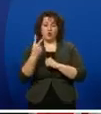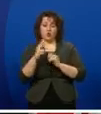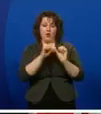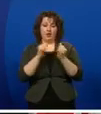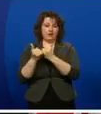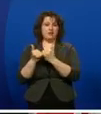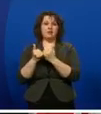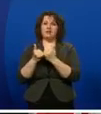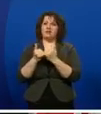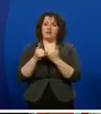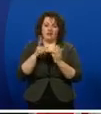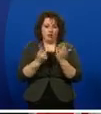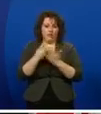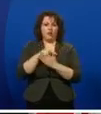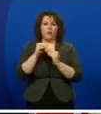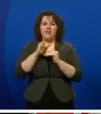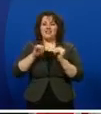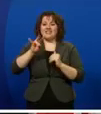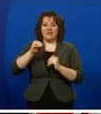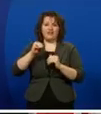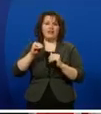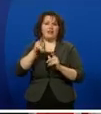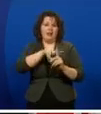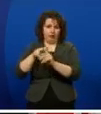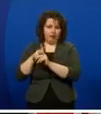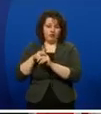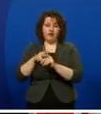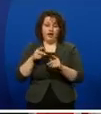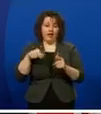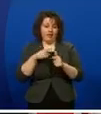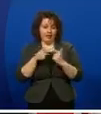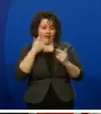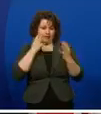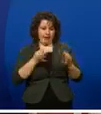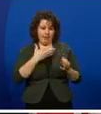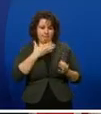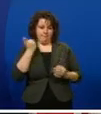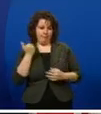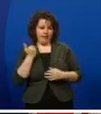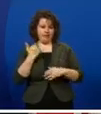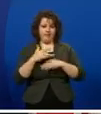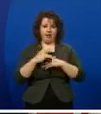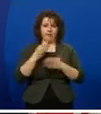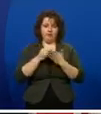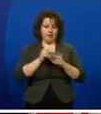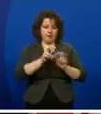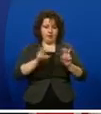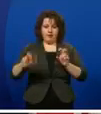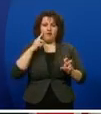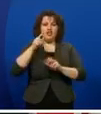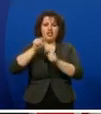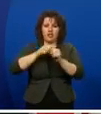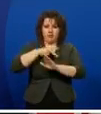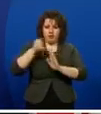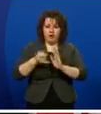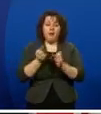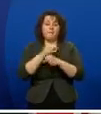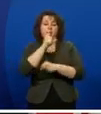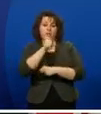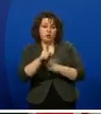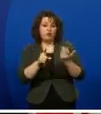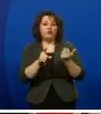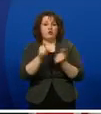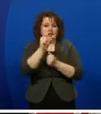70 applications, then leveraged the best available funding source for each project to ensure that every